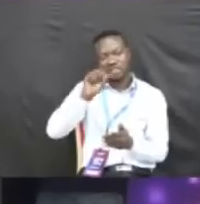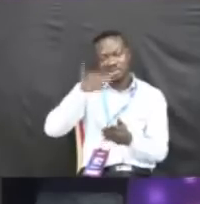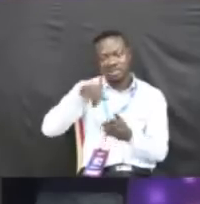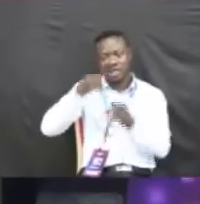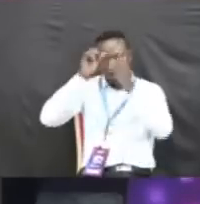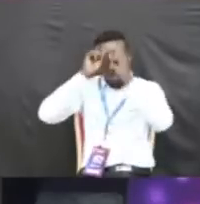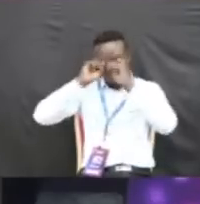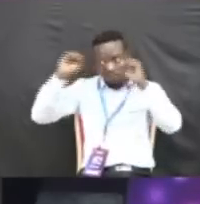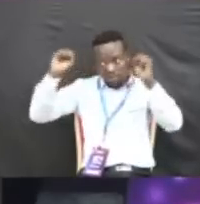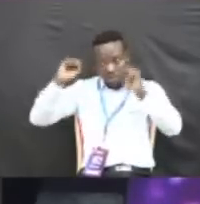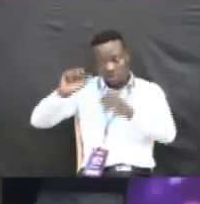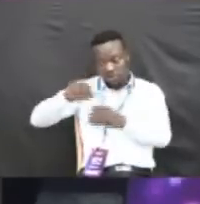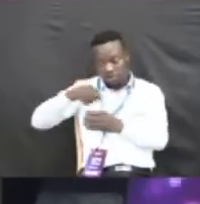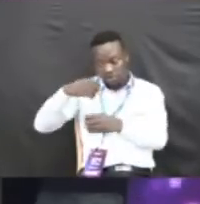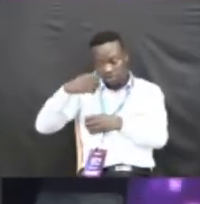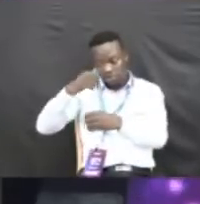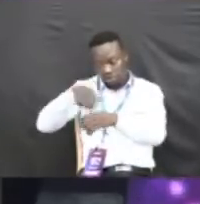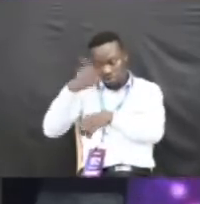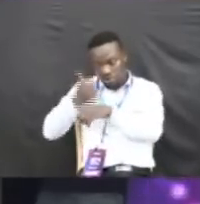president.